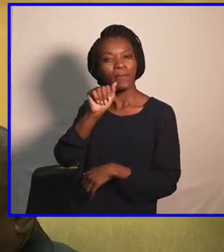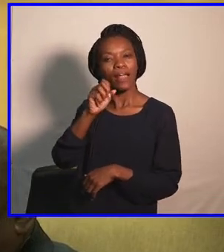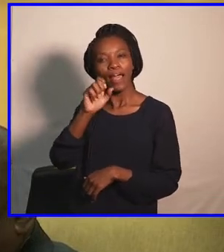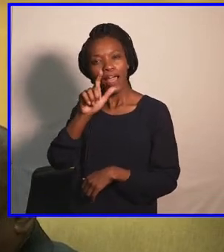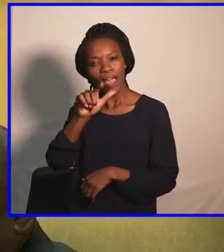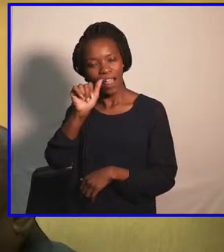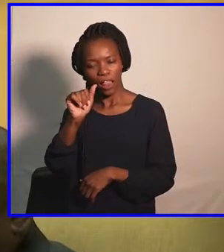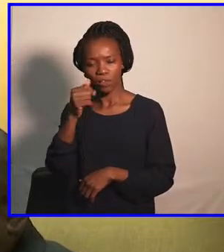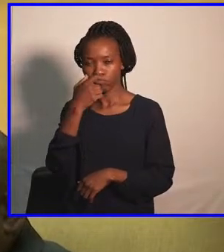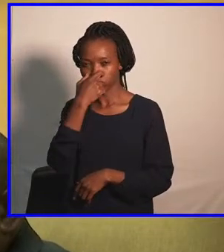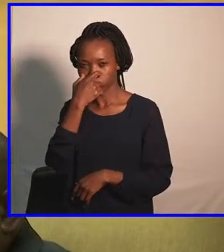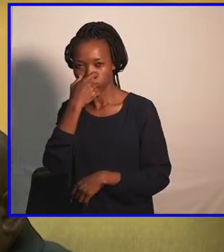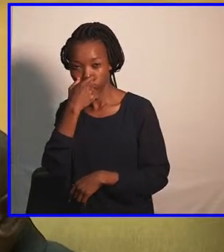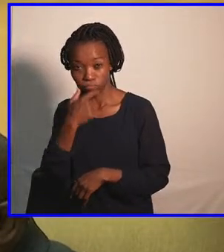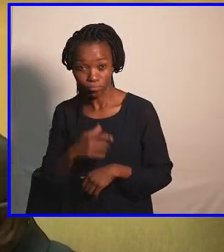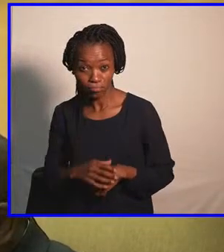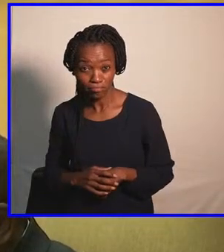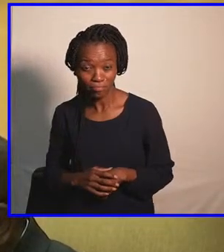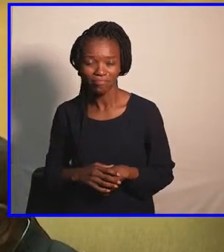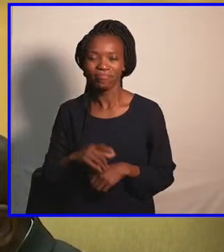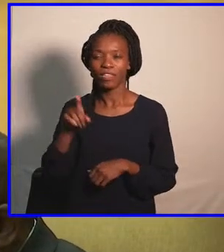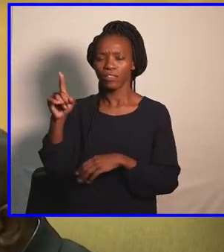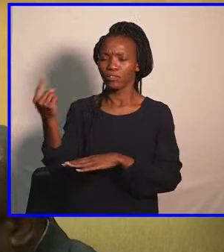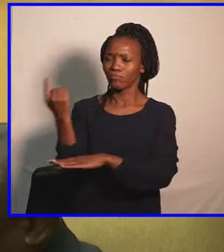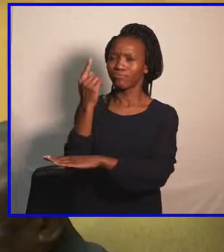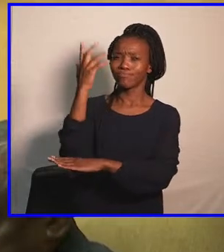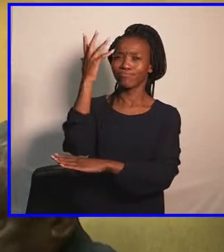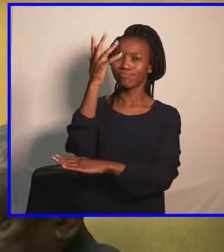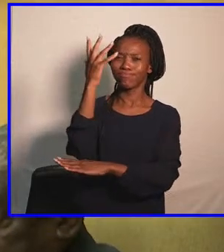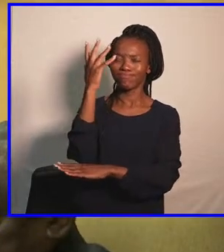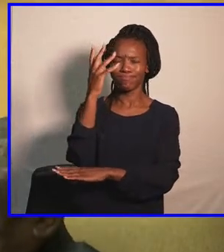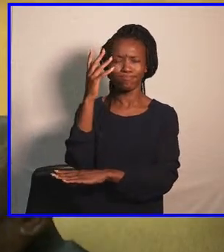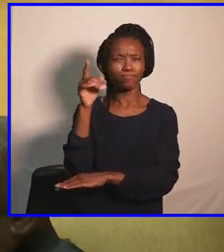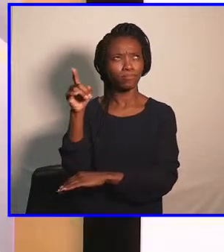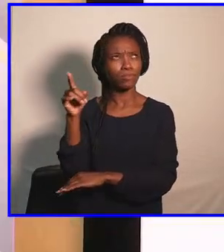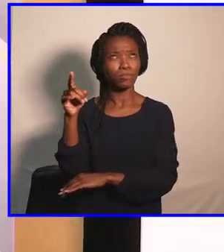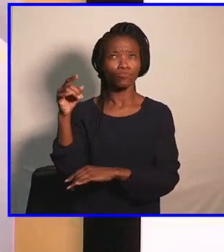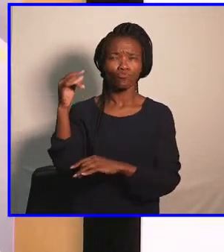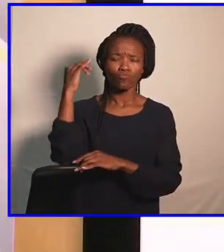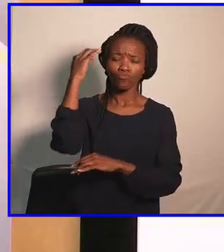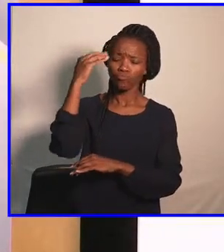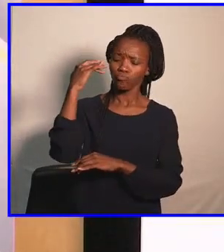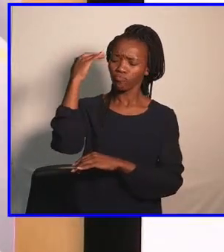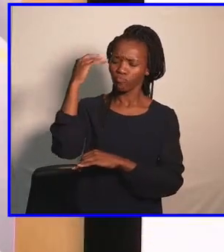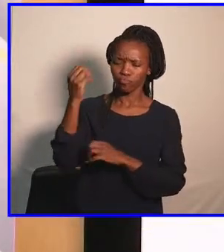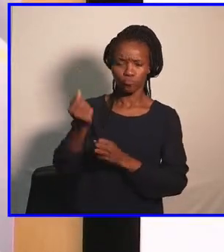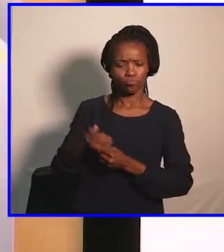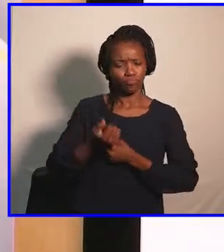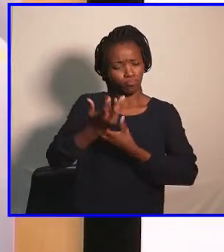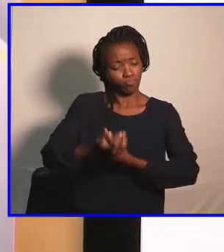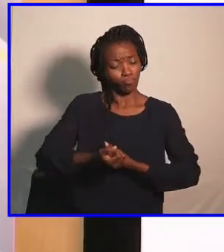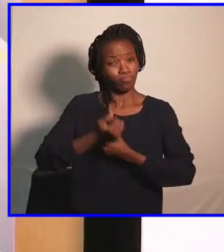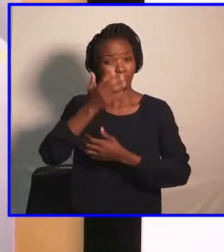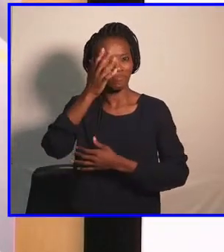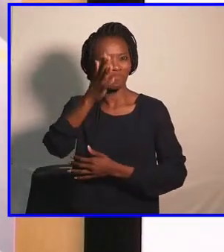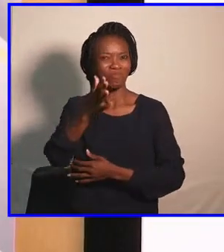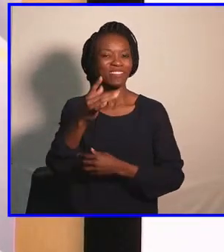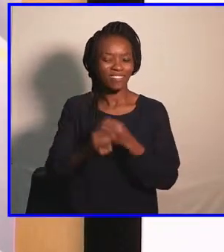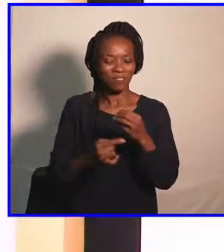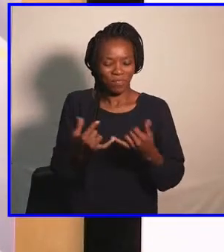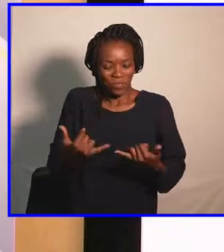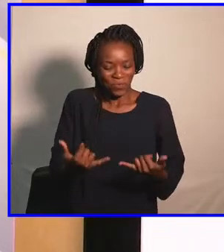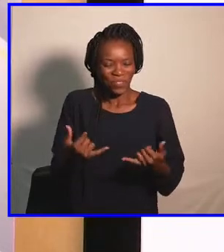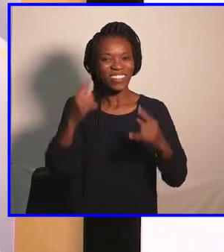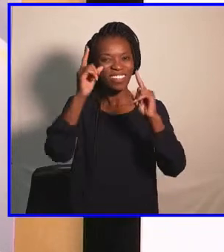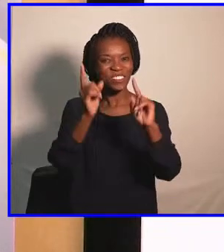Ramaphosa, to address us and share his reflections on this special